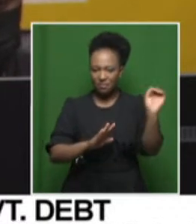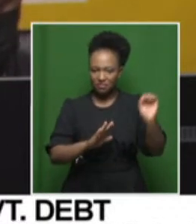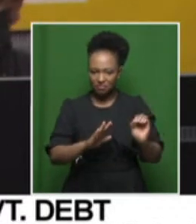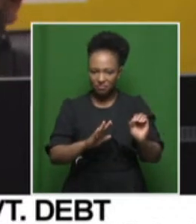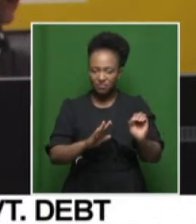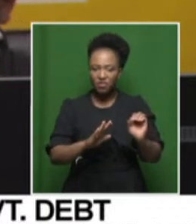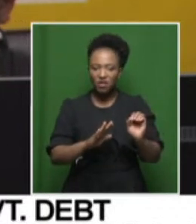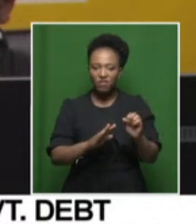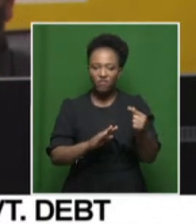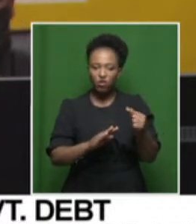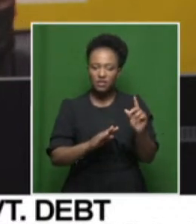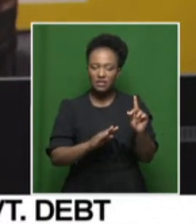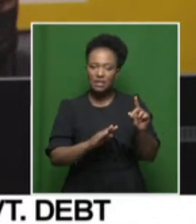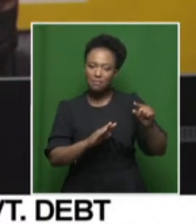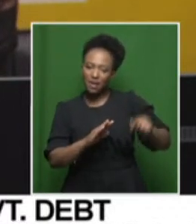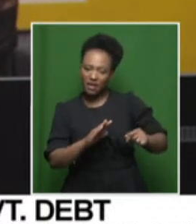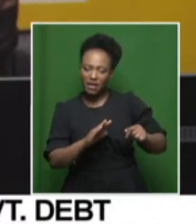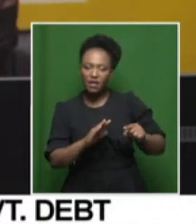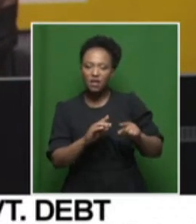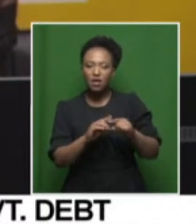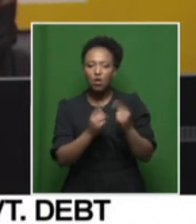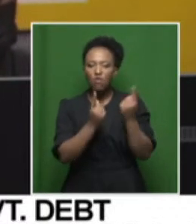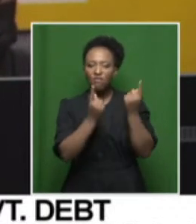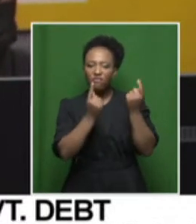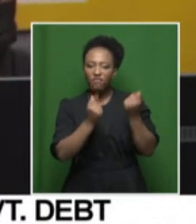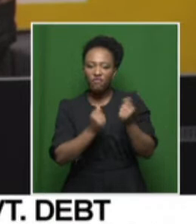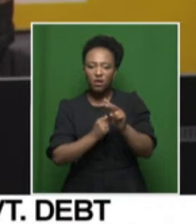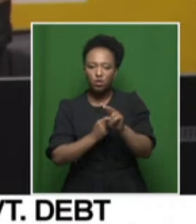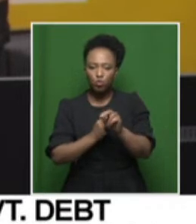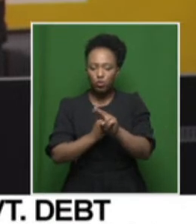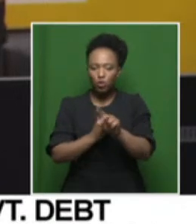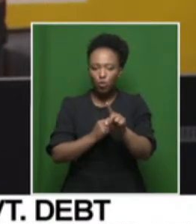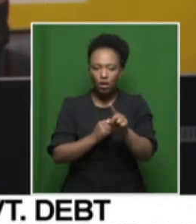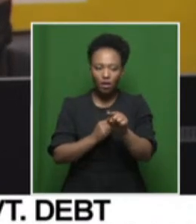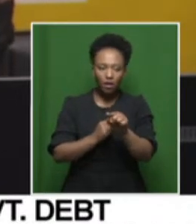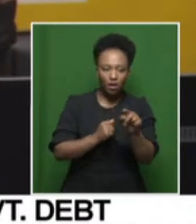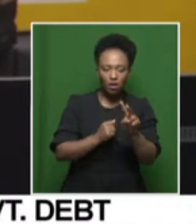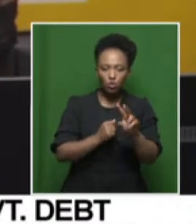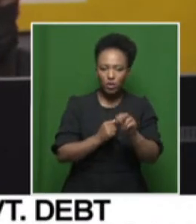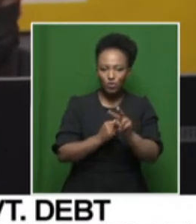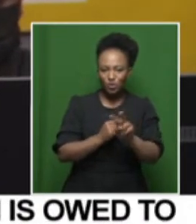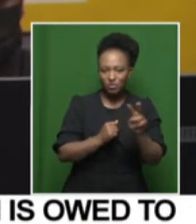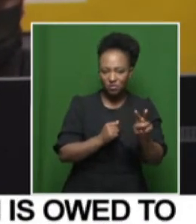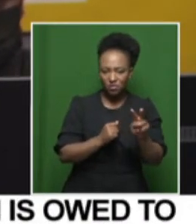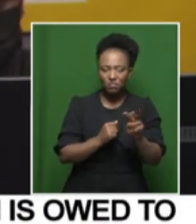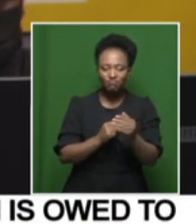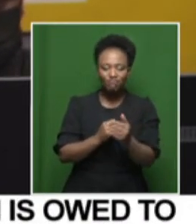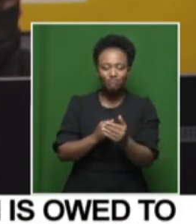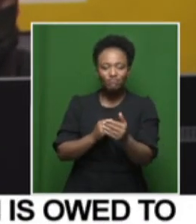5.7% of GDP in the fiscal year 2021 to 2022 to